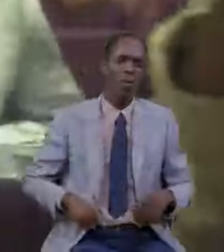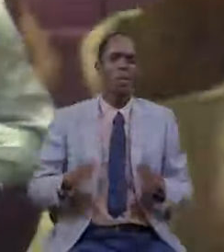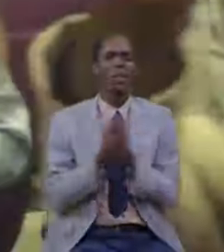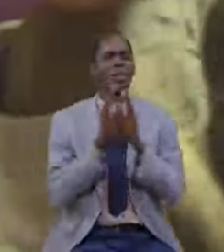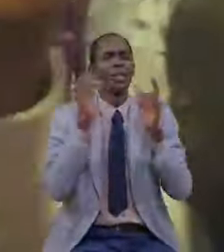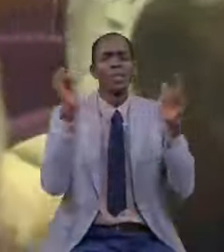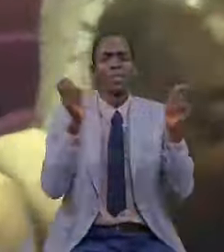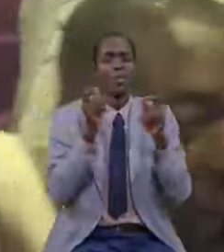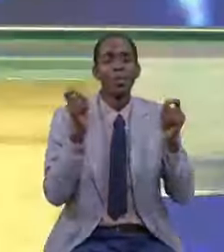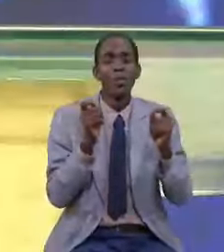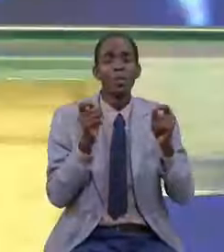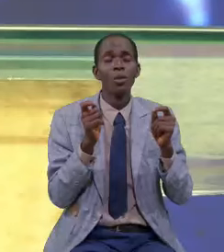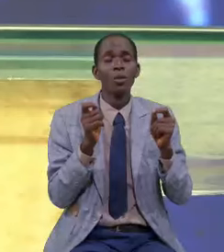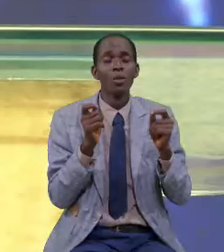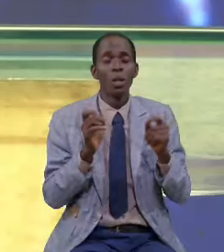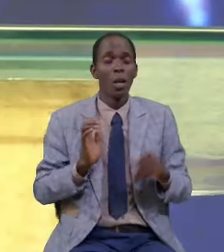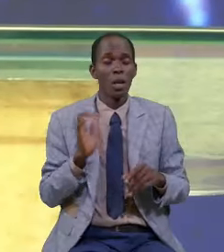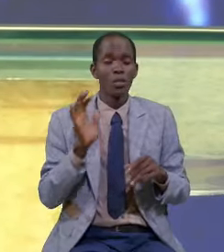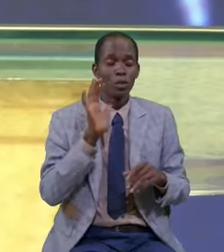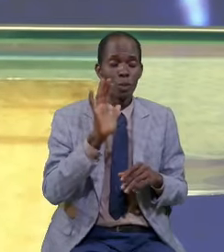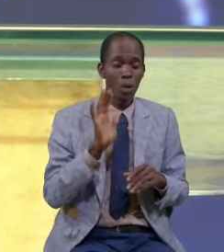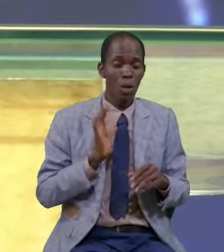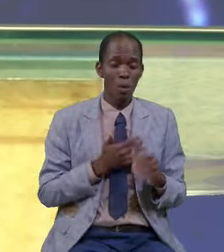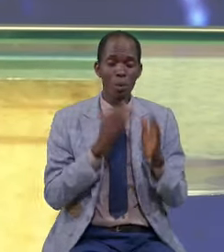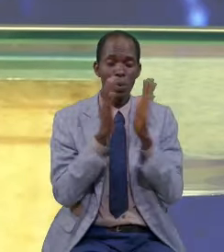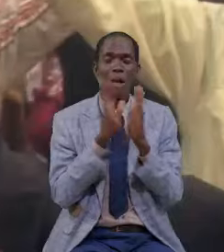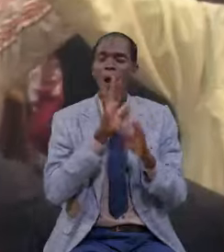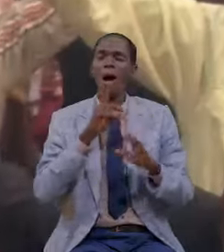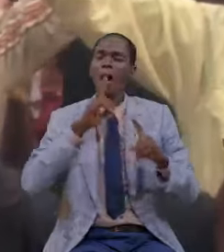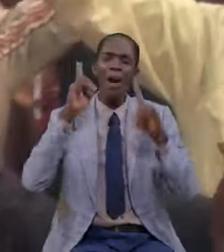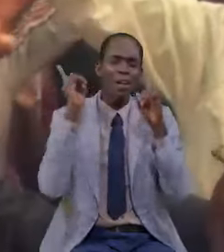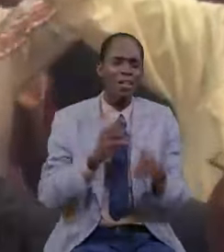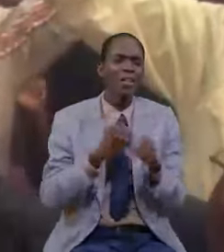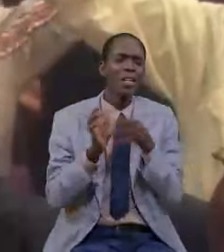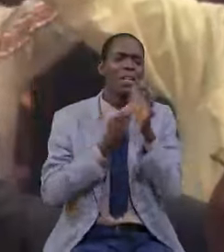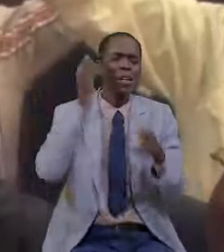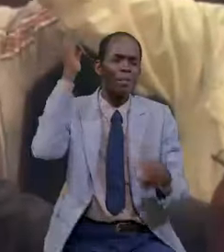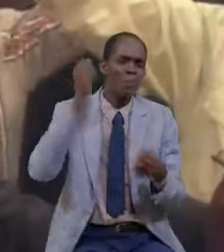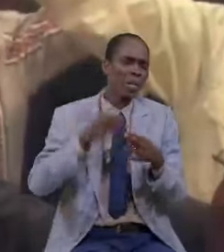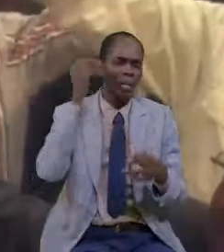Your prayers are answered in Jesus' name.